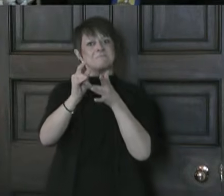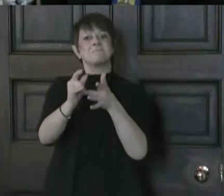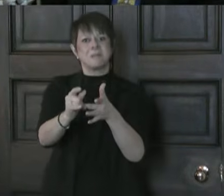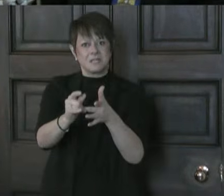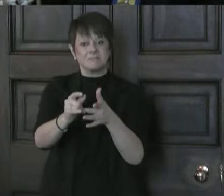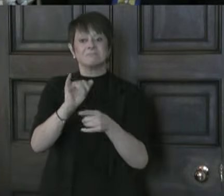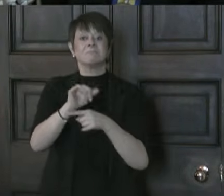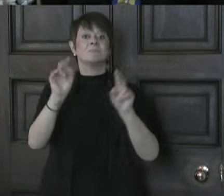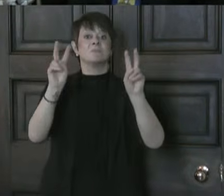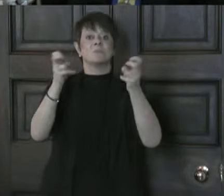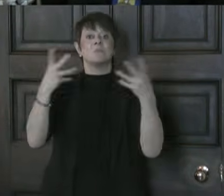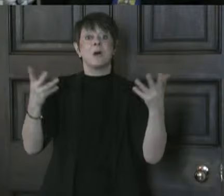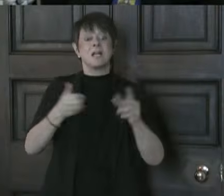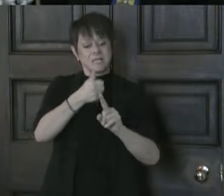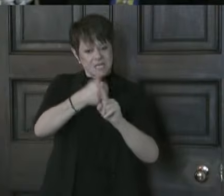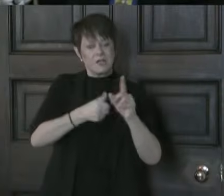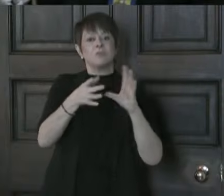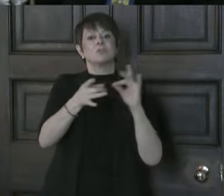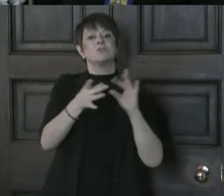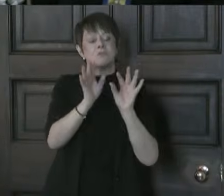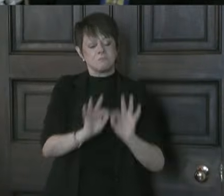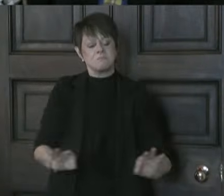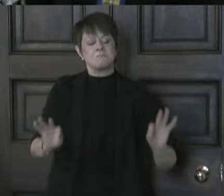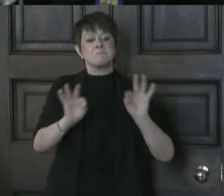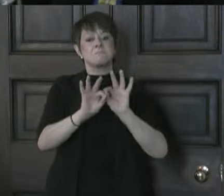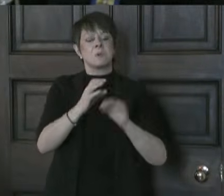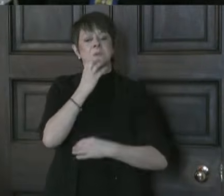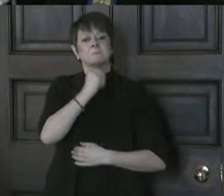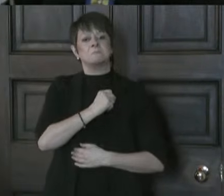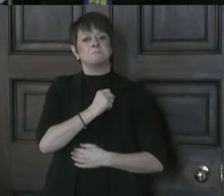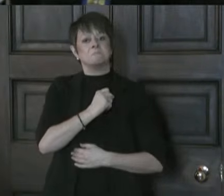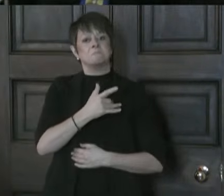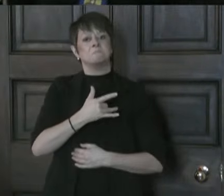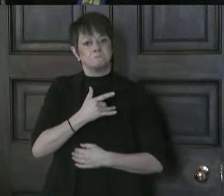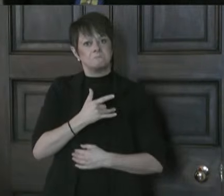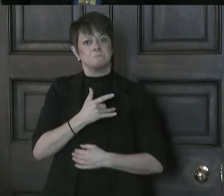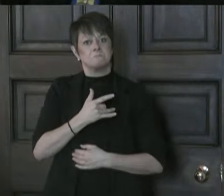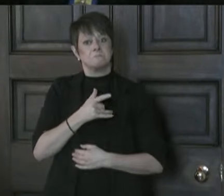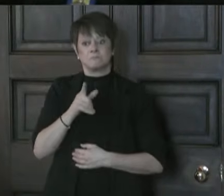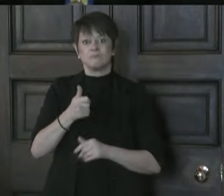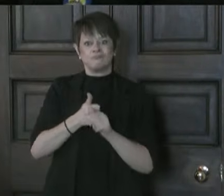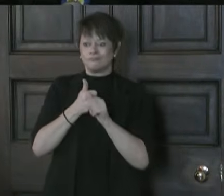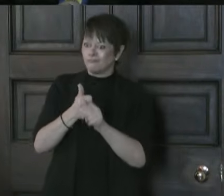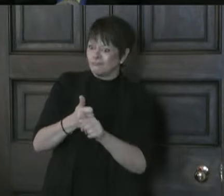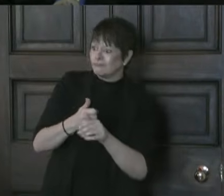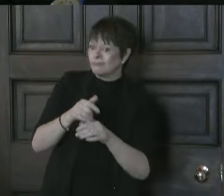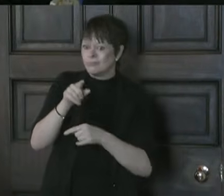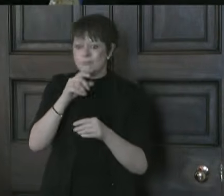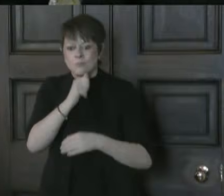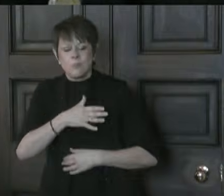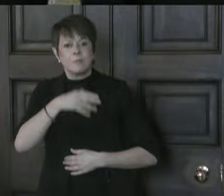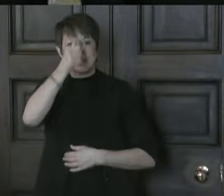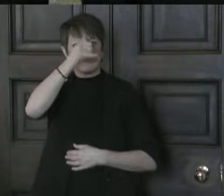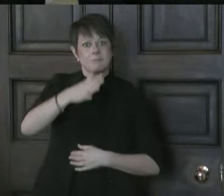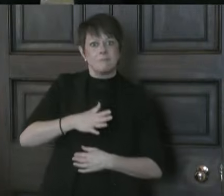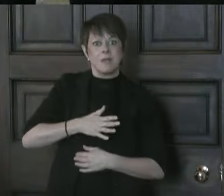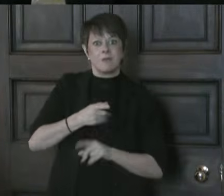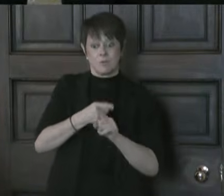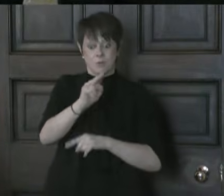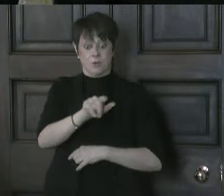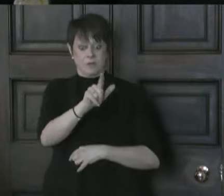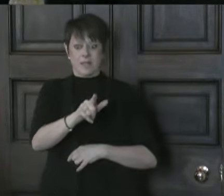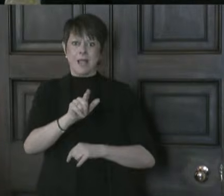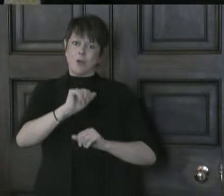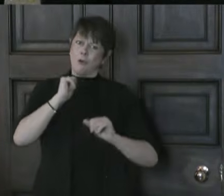that every story is important and has been tracking those men and women from Newfoundland and Labrador who served